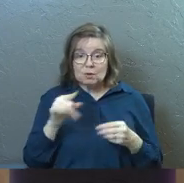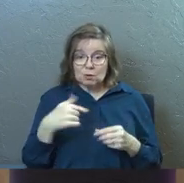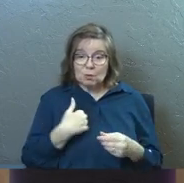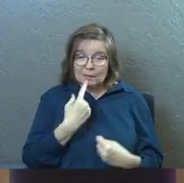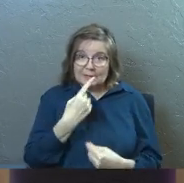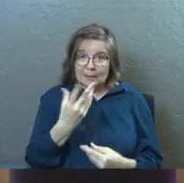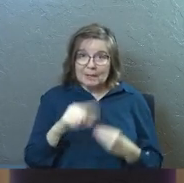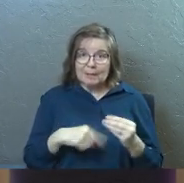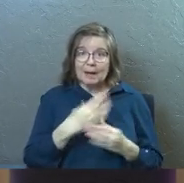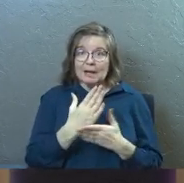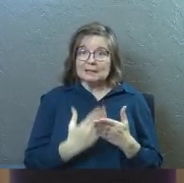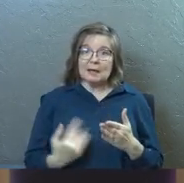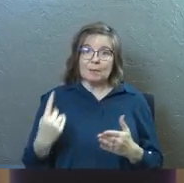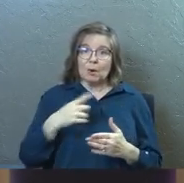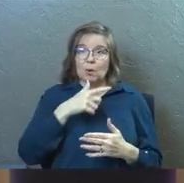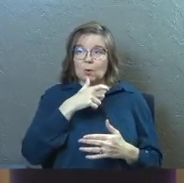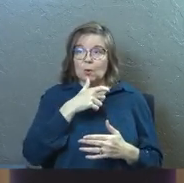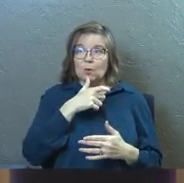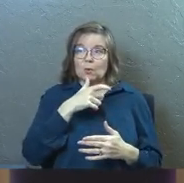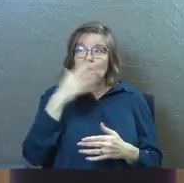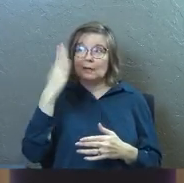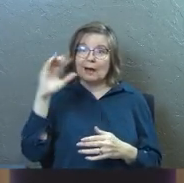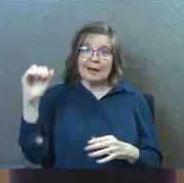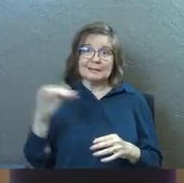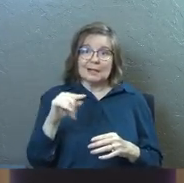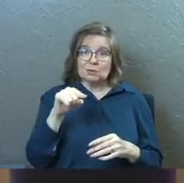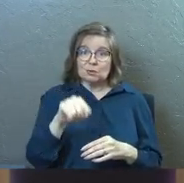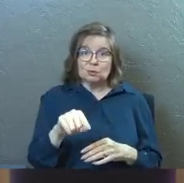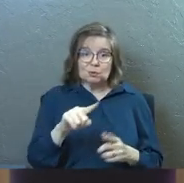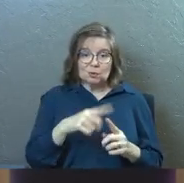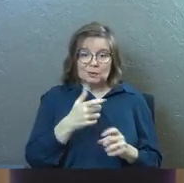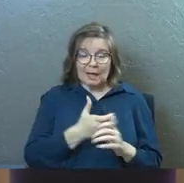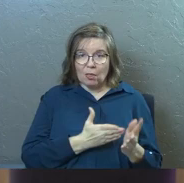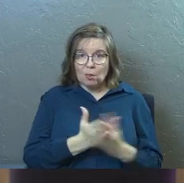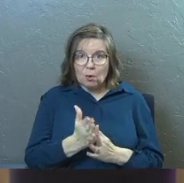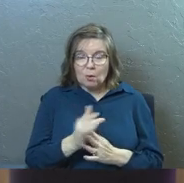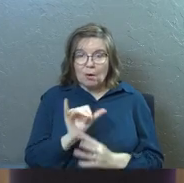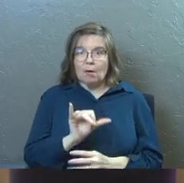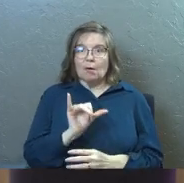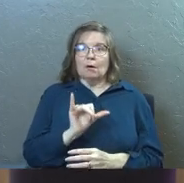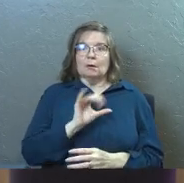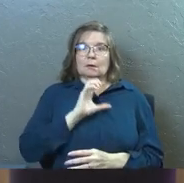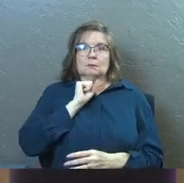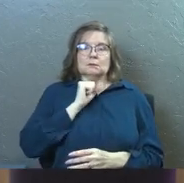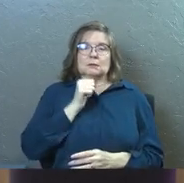you would tell me about somebody who God sent to you to get through to you.